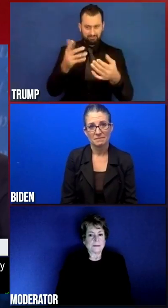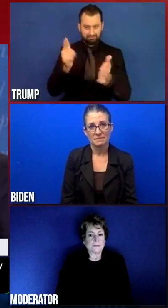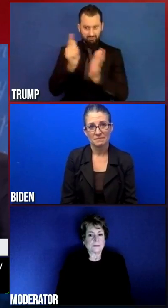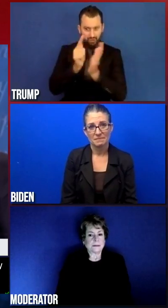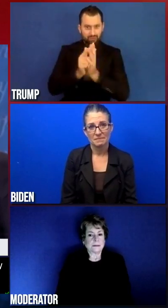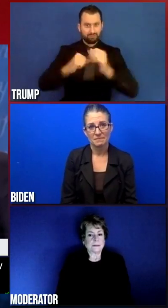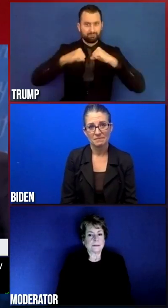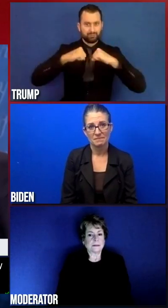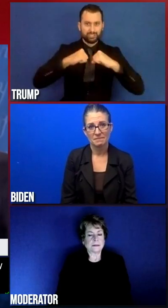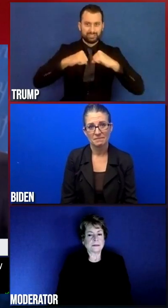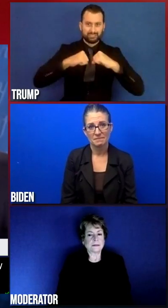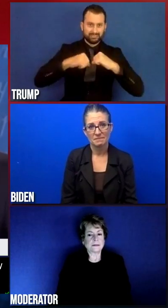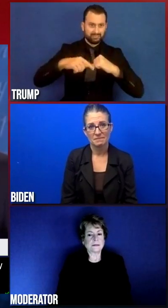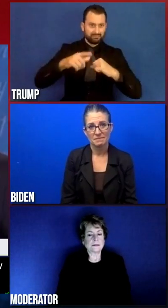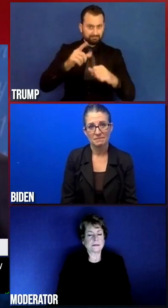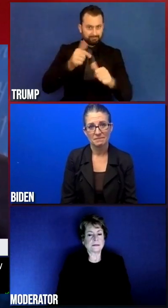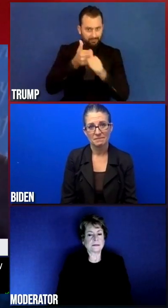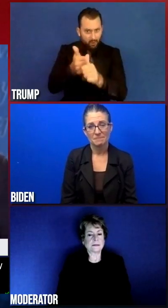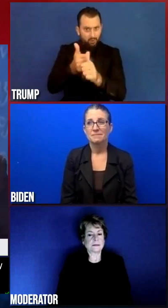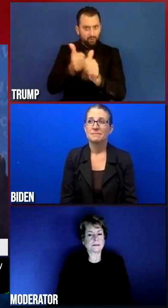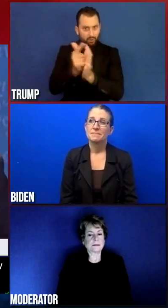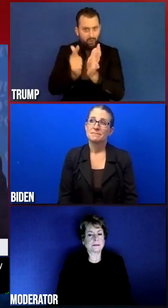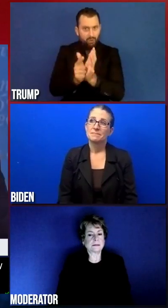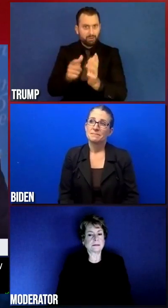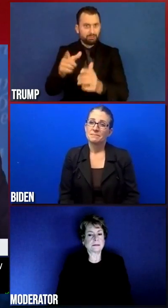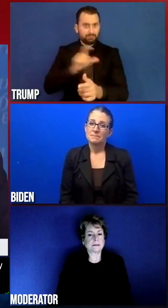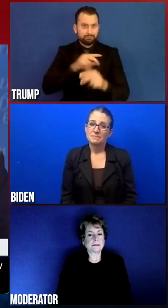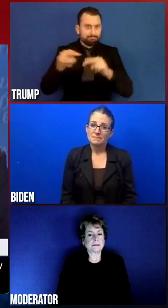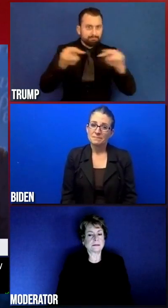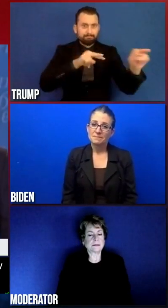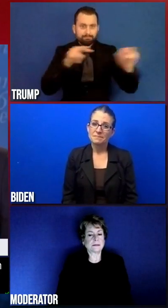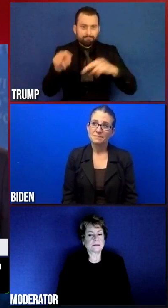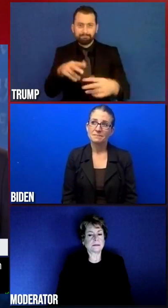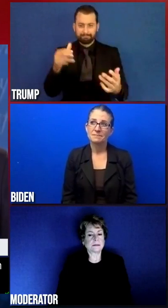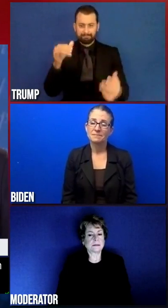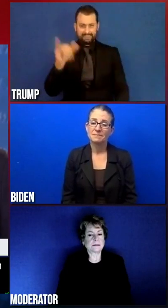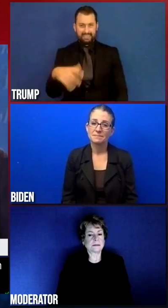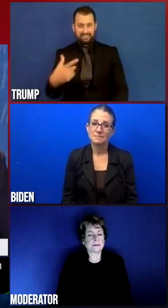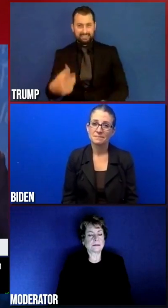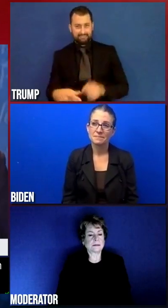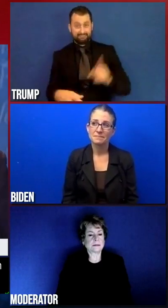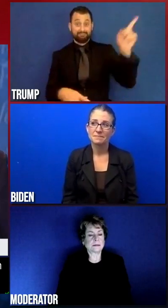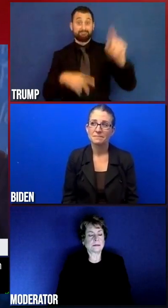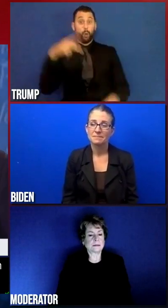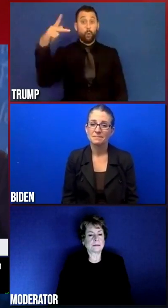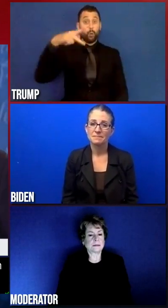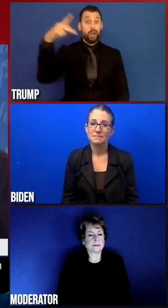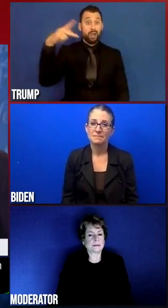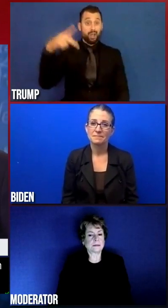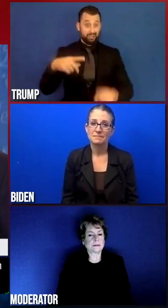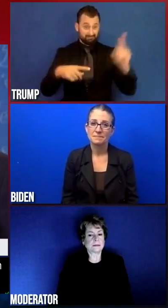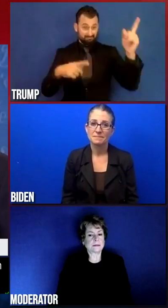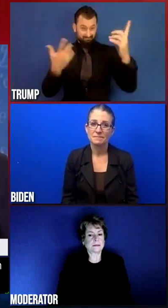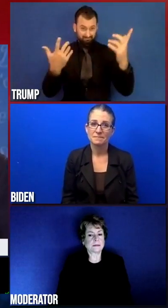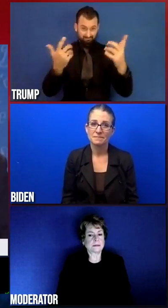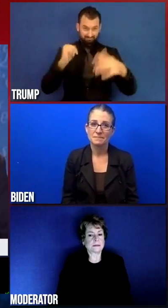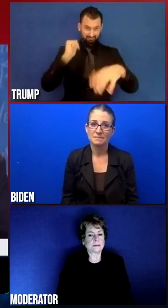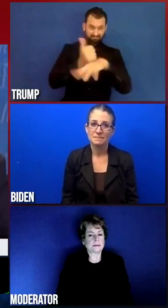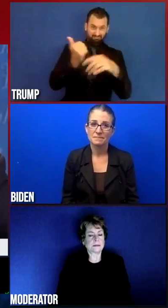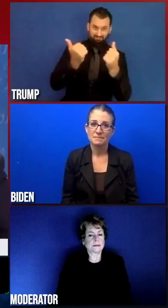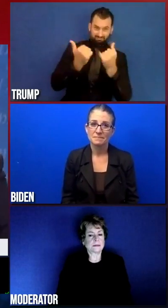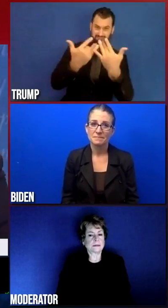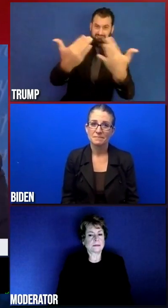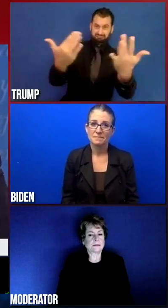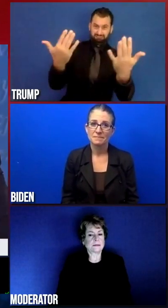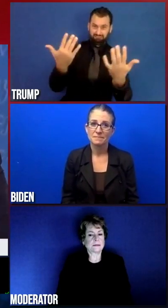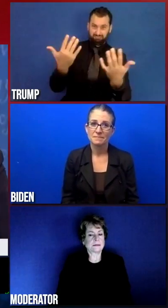in a half an hour, but they won't do it because they're run by radical left Democrats. If you look at Chicago, if you look at any place you want